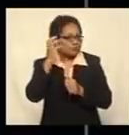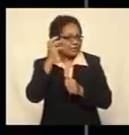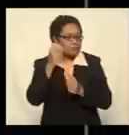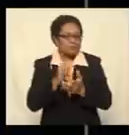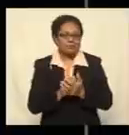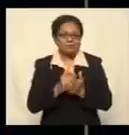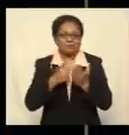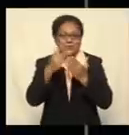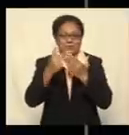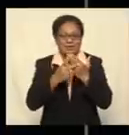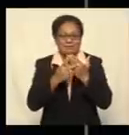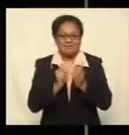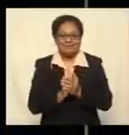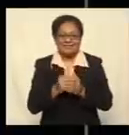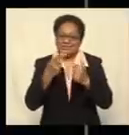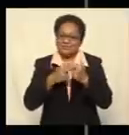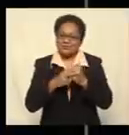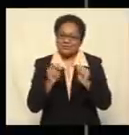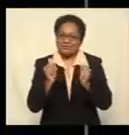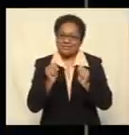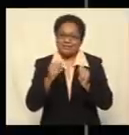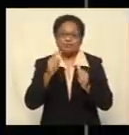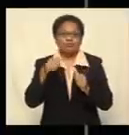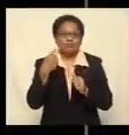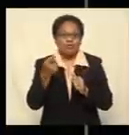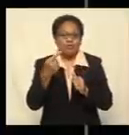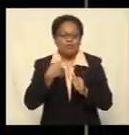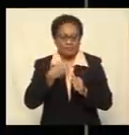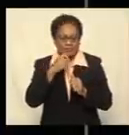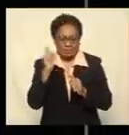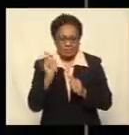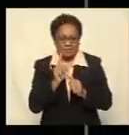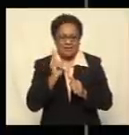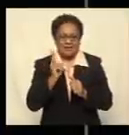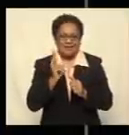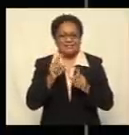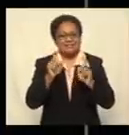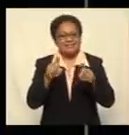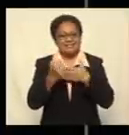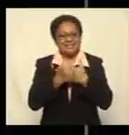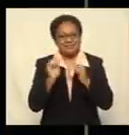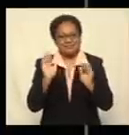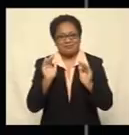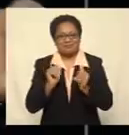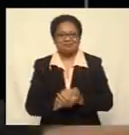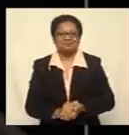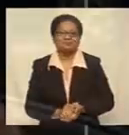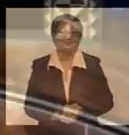news this evening. I'll be back again tomorrow. Until then, stay safe. Modemanda.